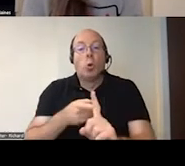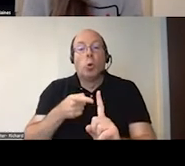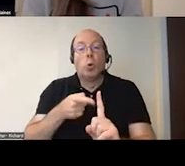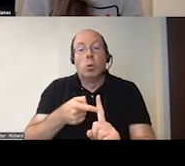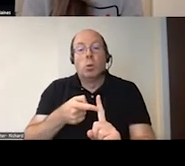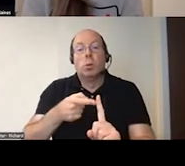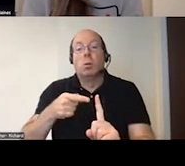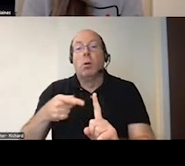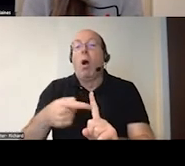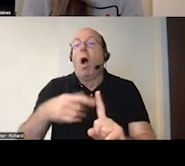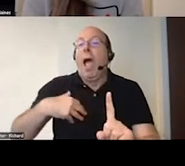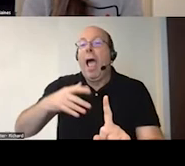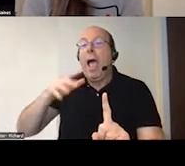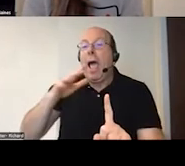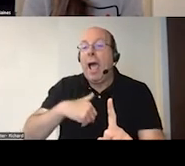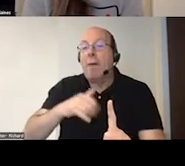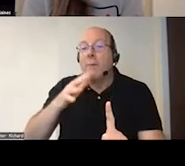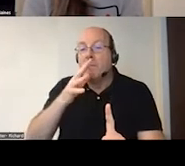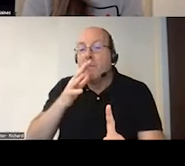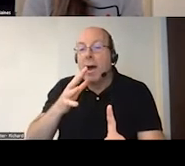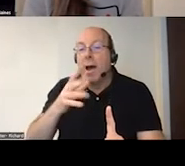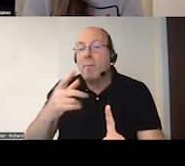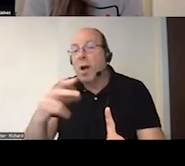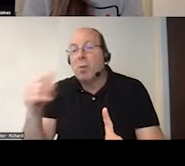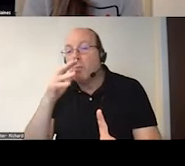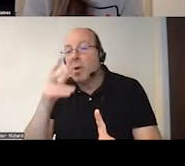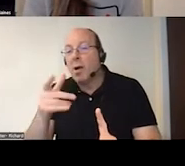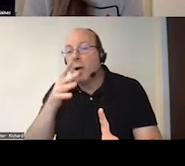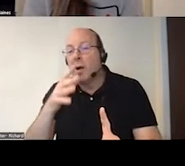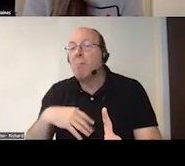But at the same time, like I like having